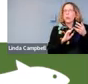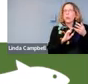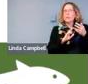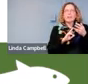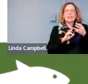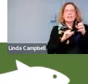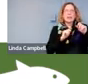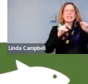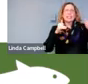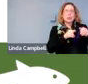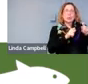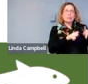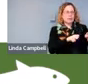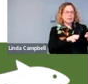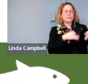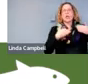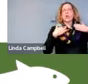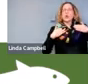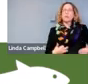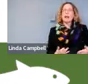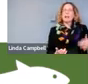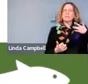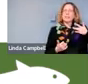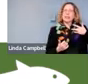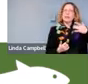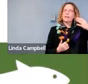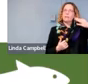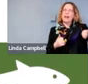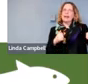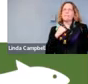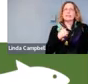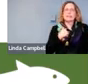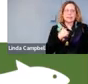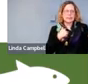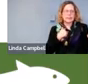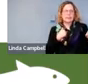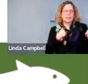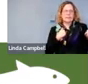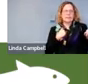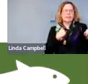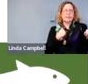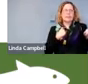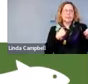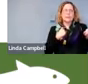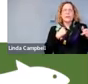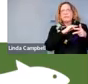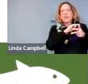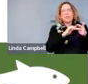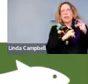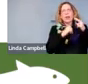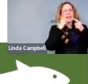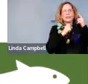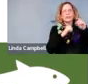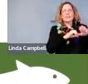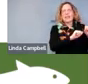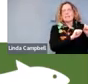fish species. Or it's an introduced species that humans feel that there's a benefit to